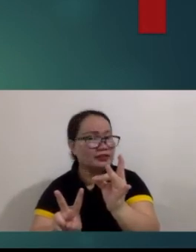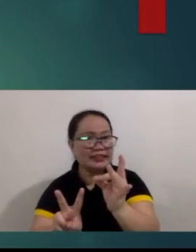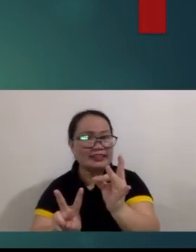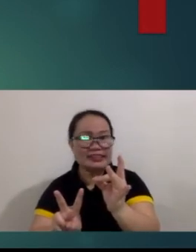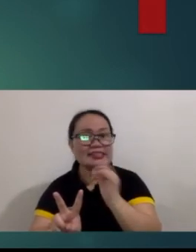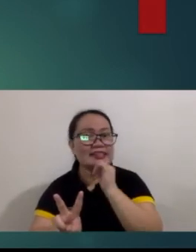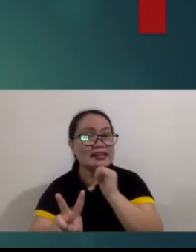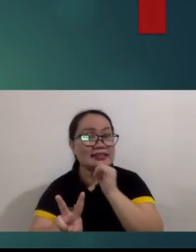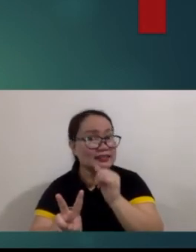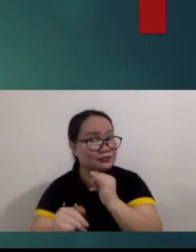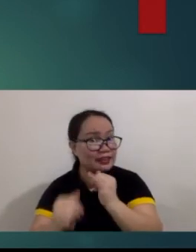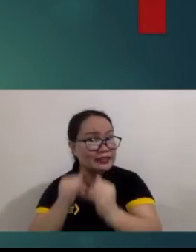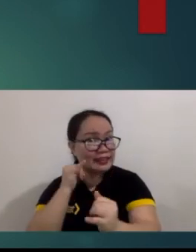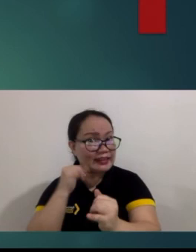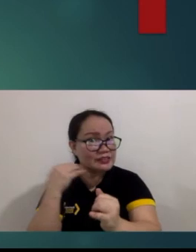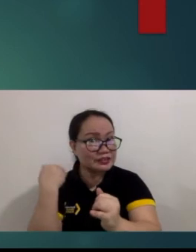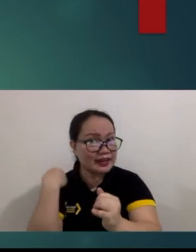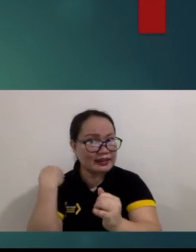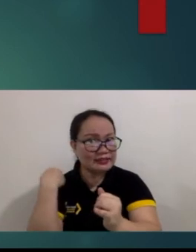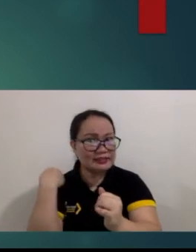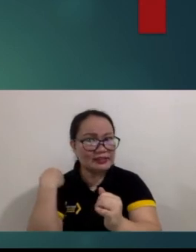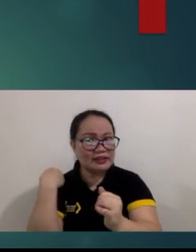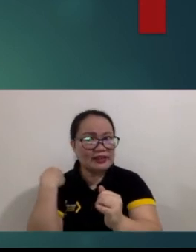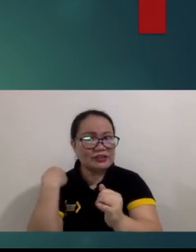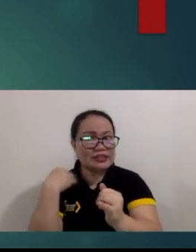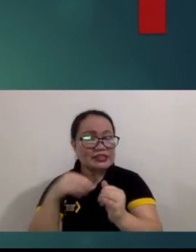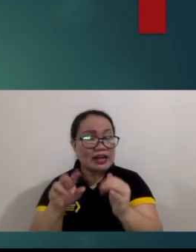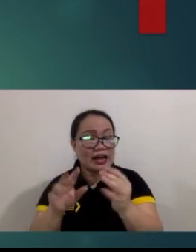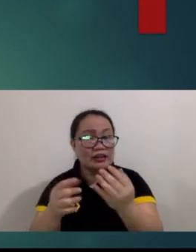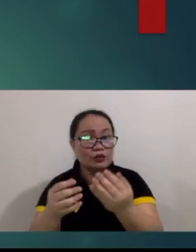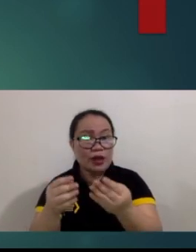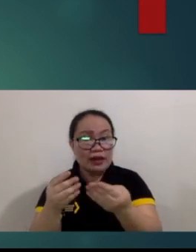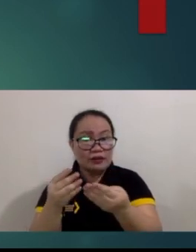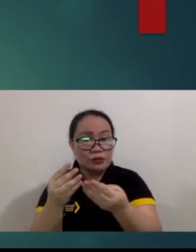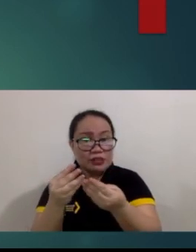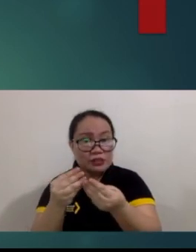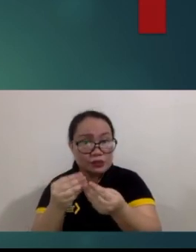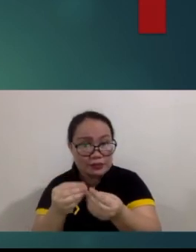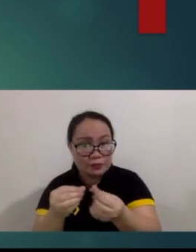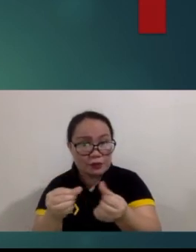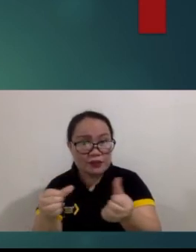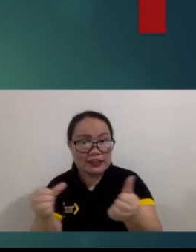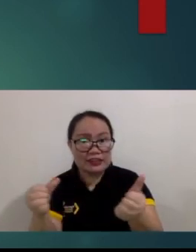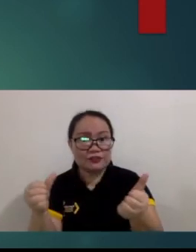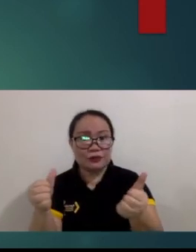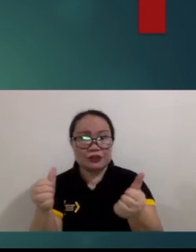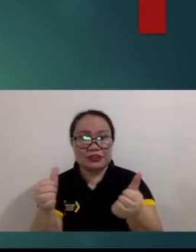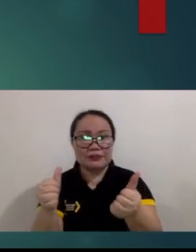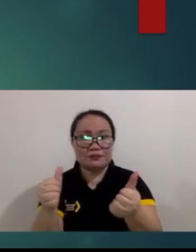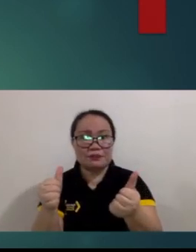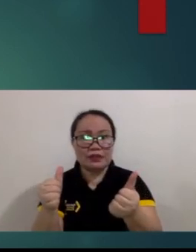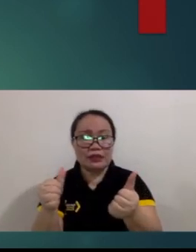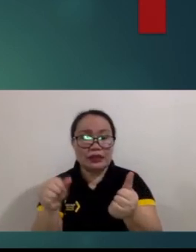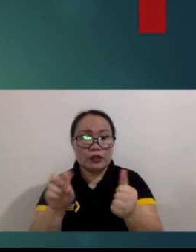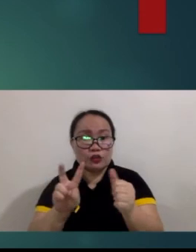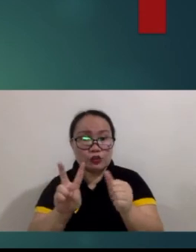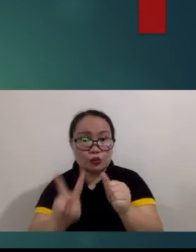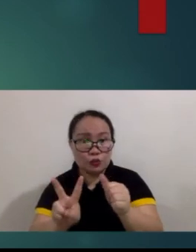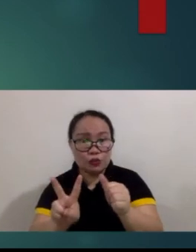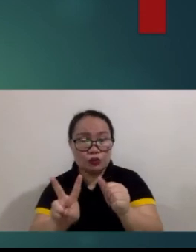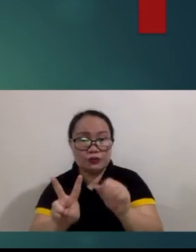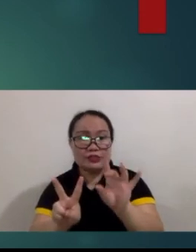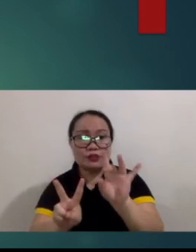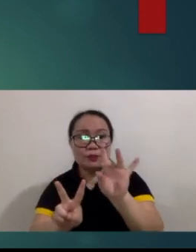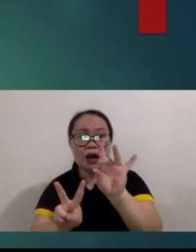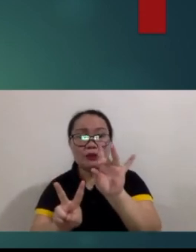So that is not the final answer yet. Just you need to simplify it further.